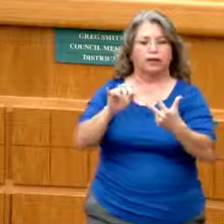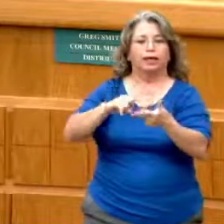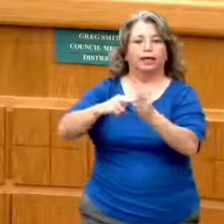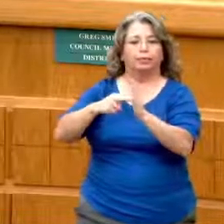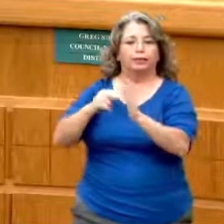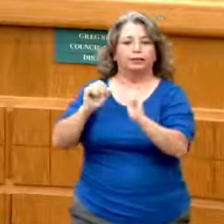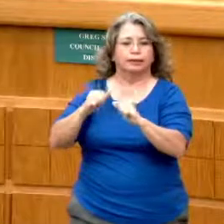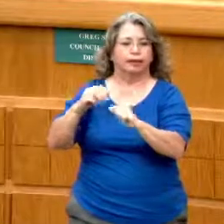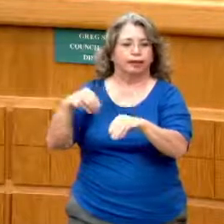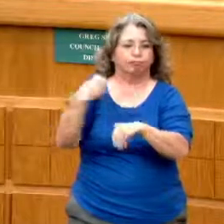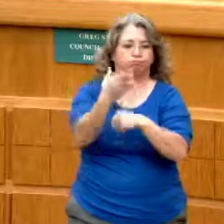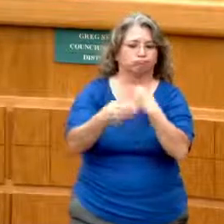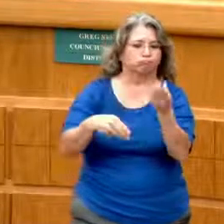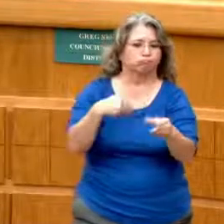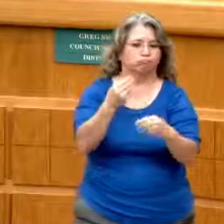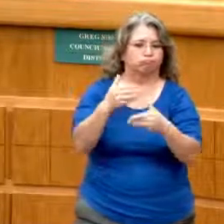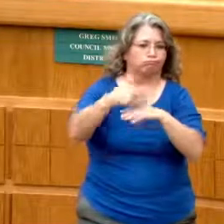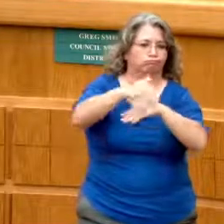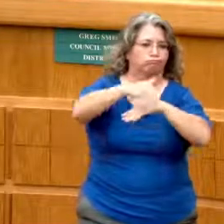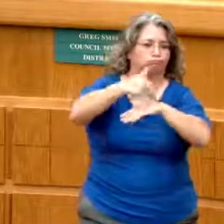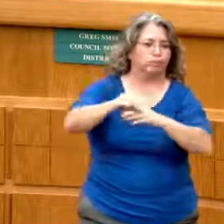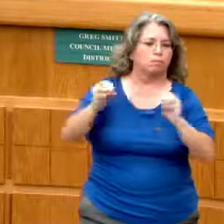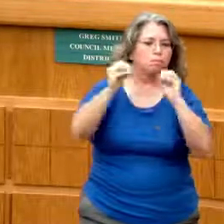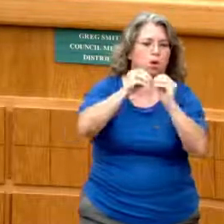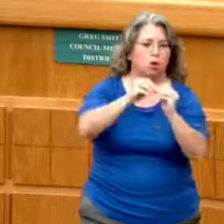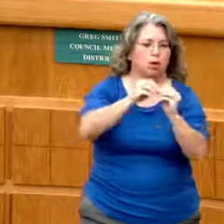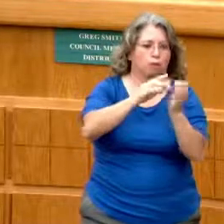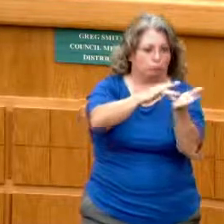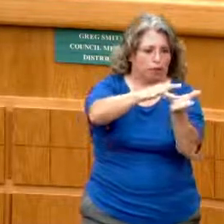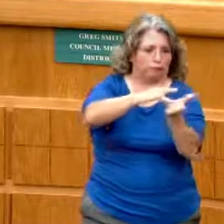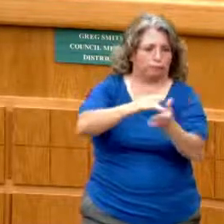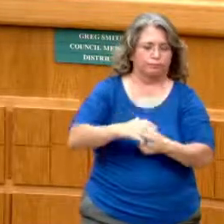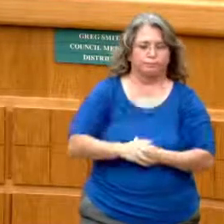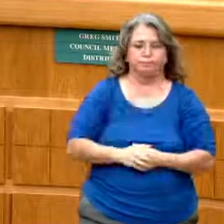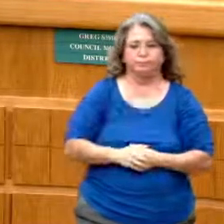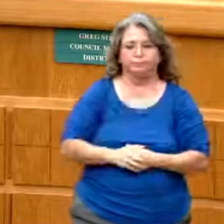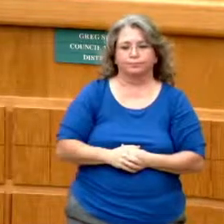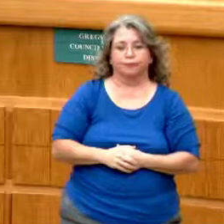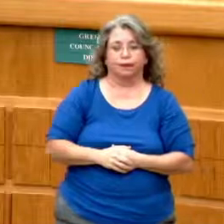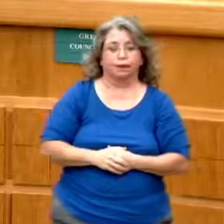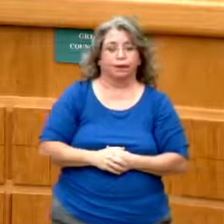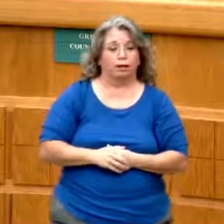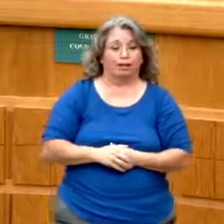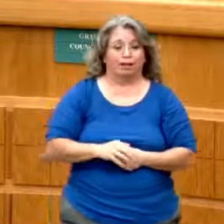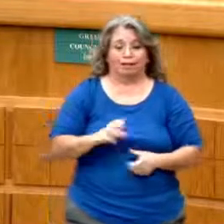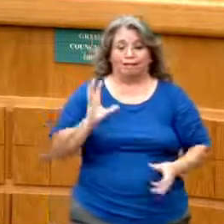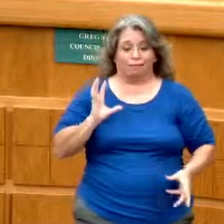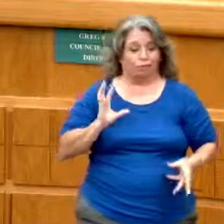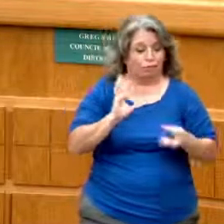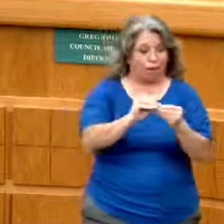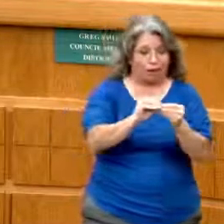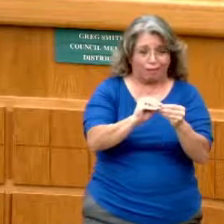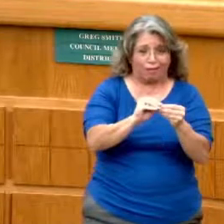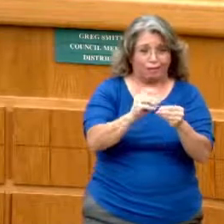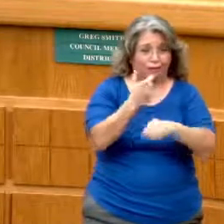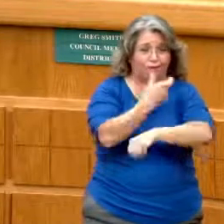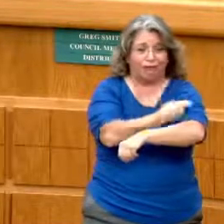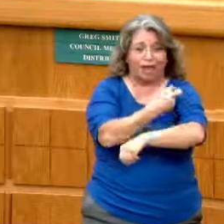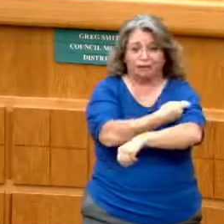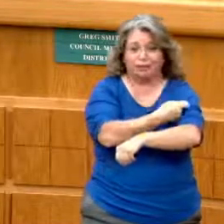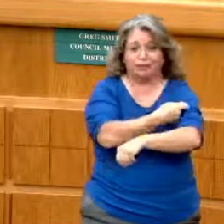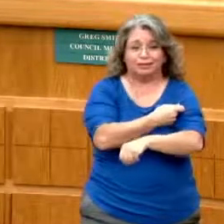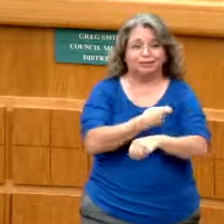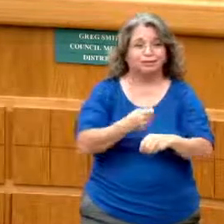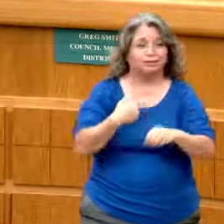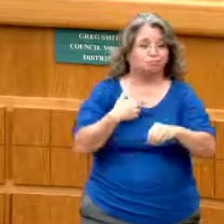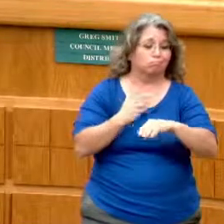more vaccination mega drive-thrus. Altogether, our mega drive-thrus have distributed more than, as the mayor